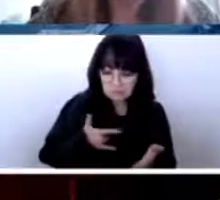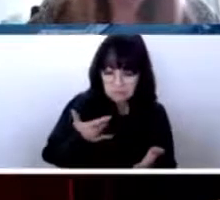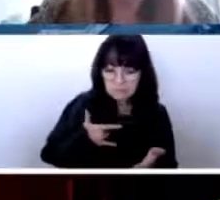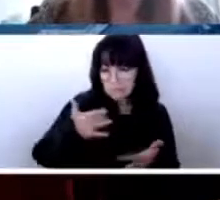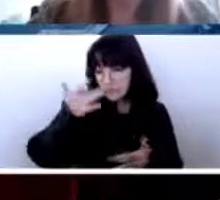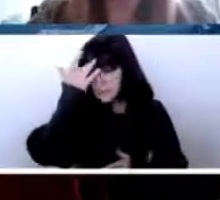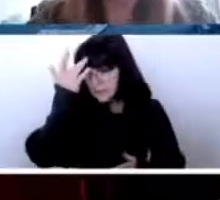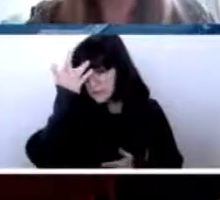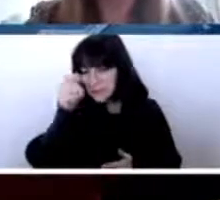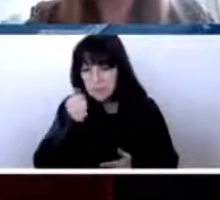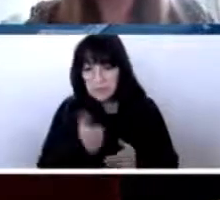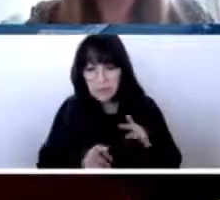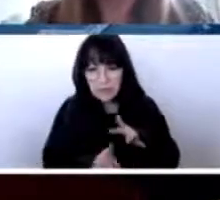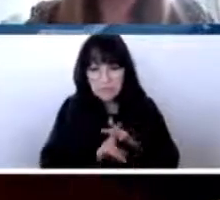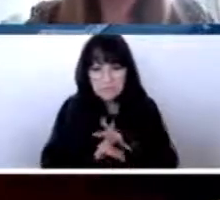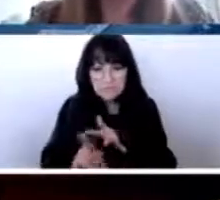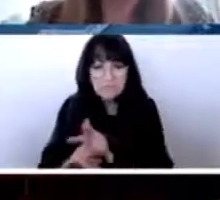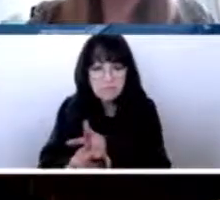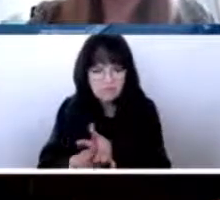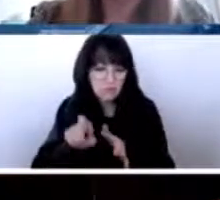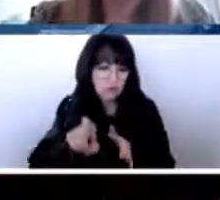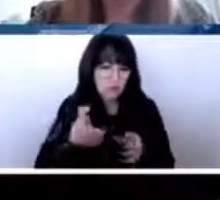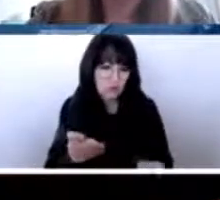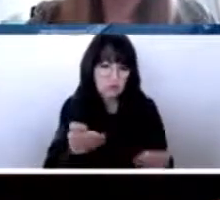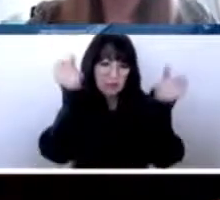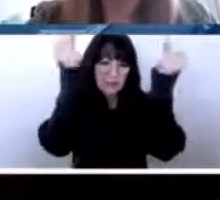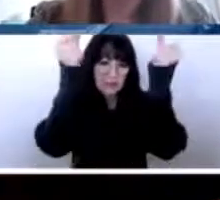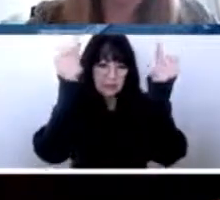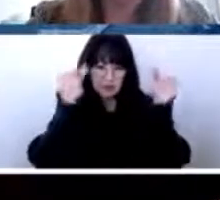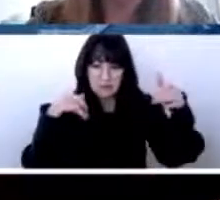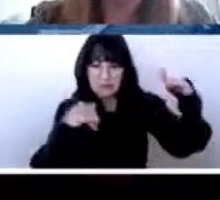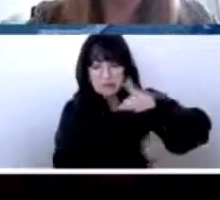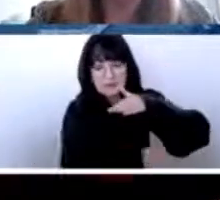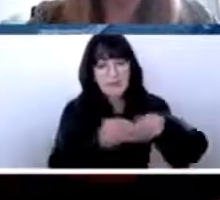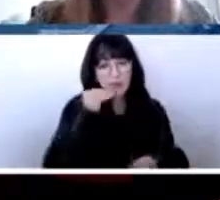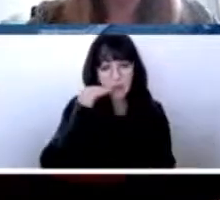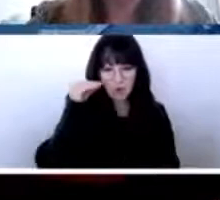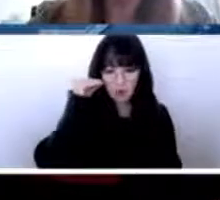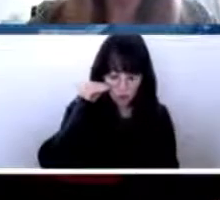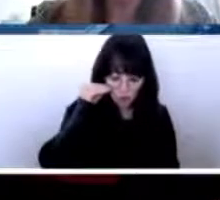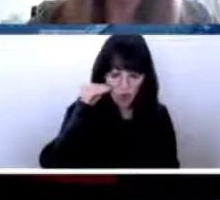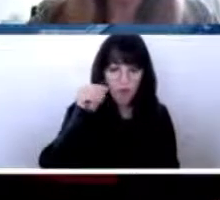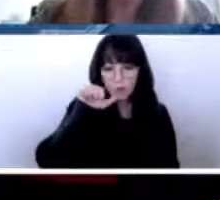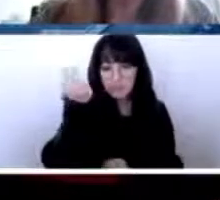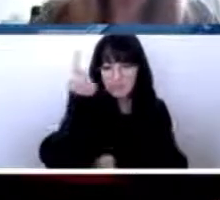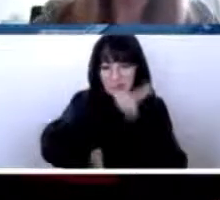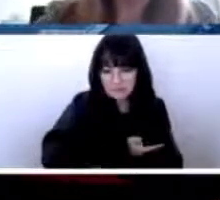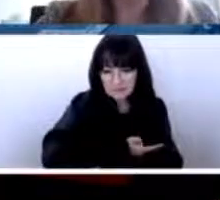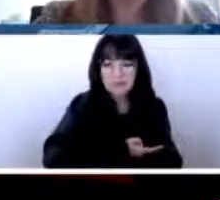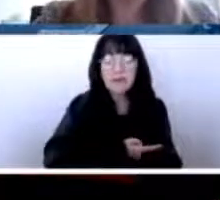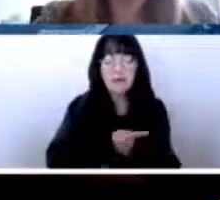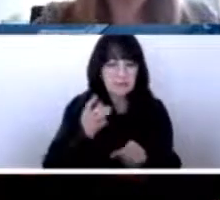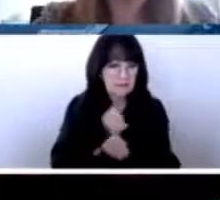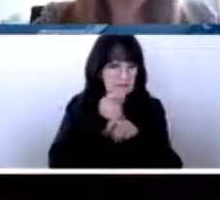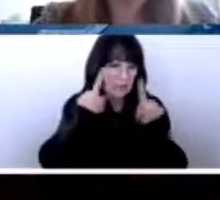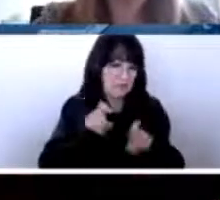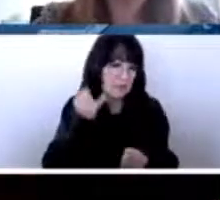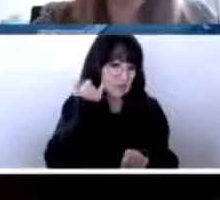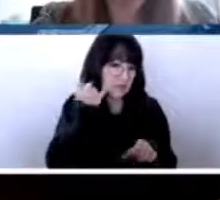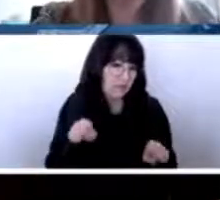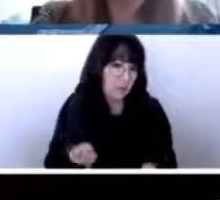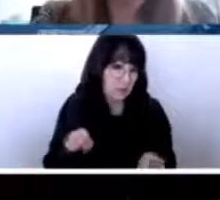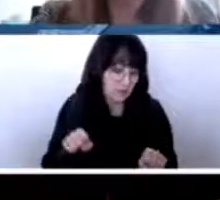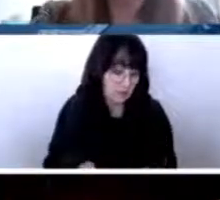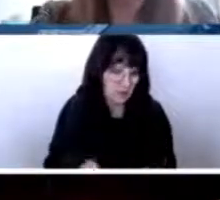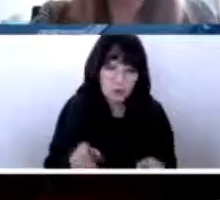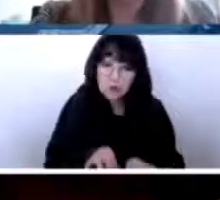window should immediately isolate at home and get tested if possible. So it's important that schools and families